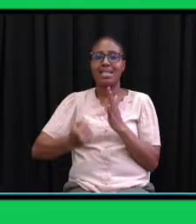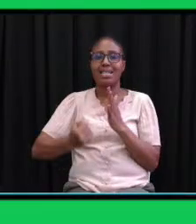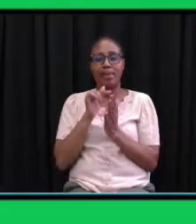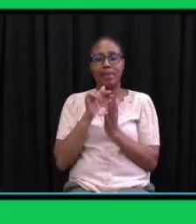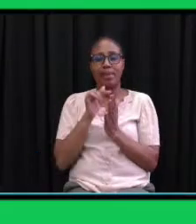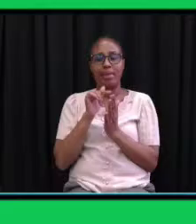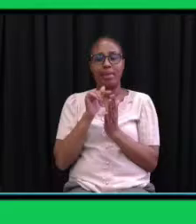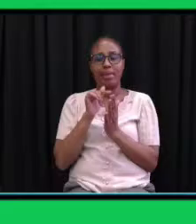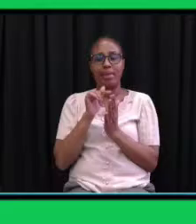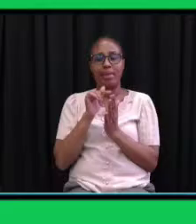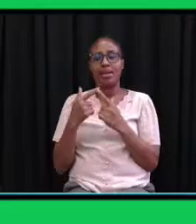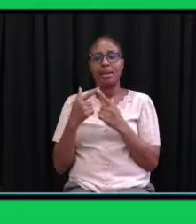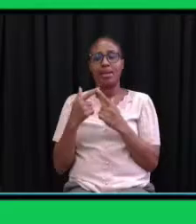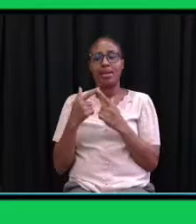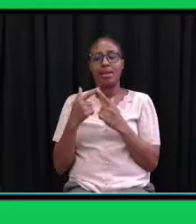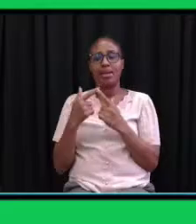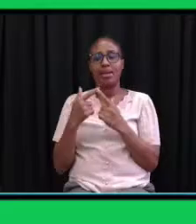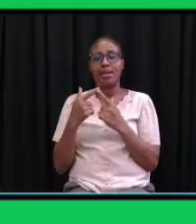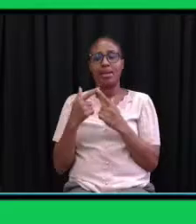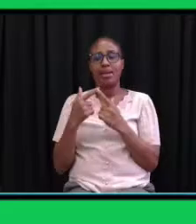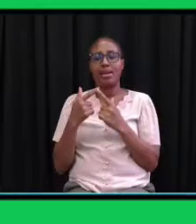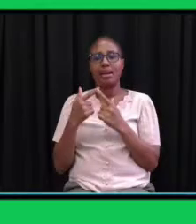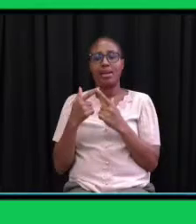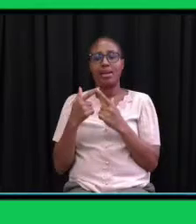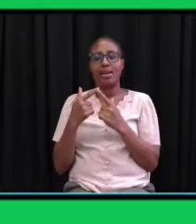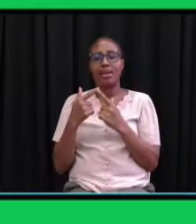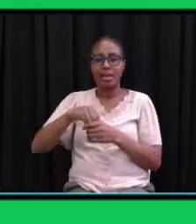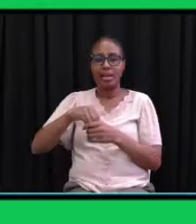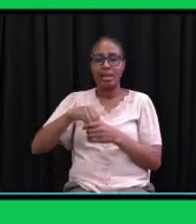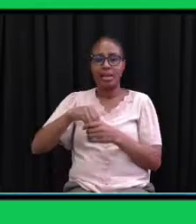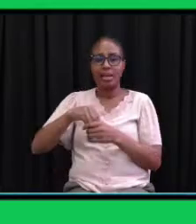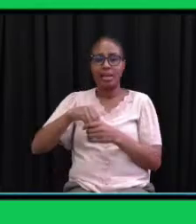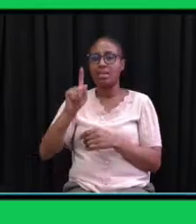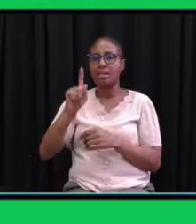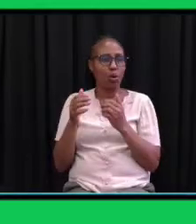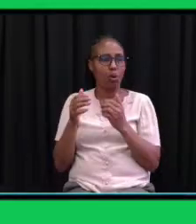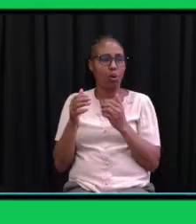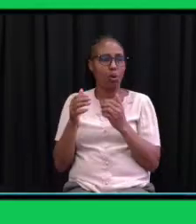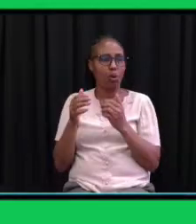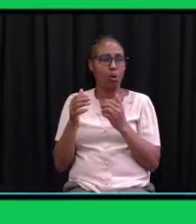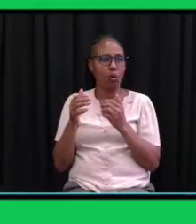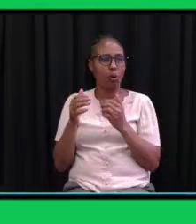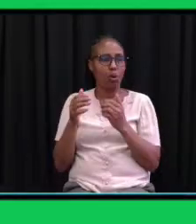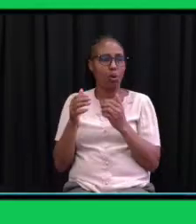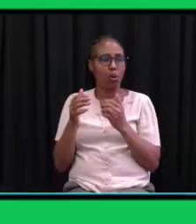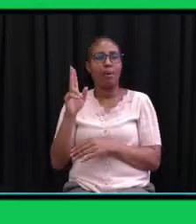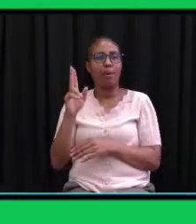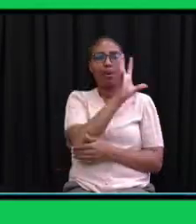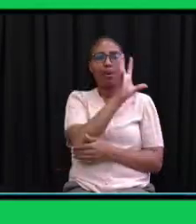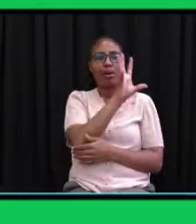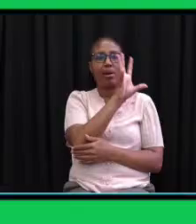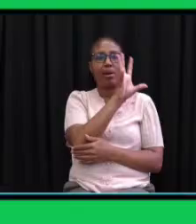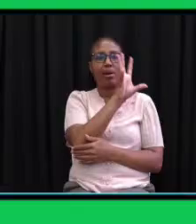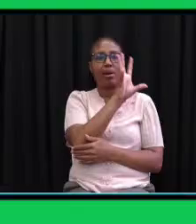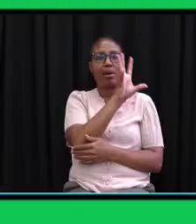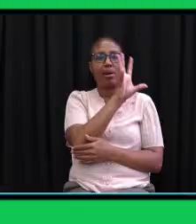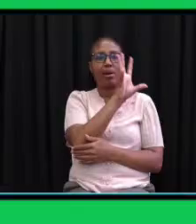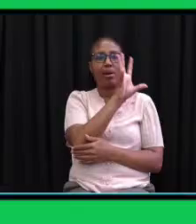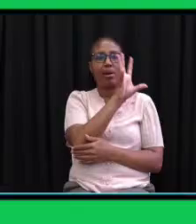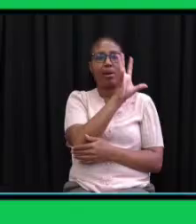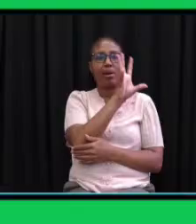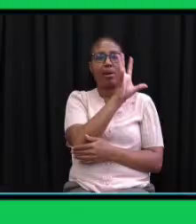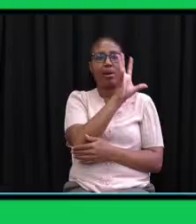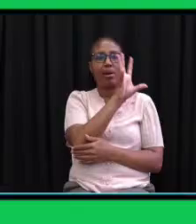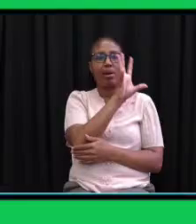in our the market last is to open up the Africa if we do it properly,